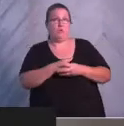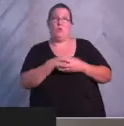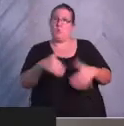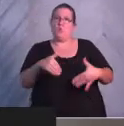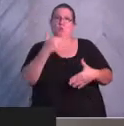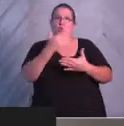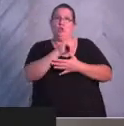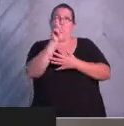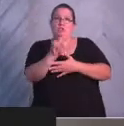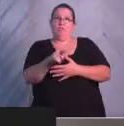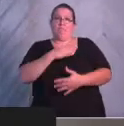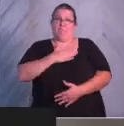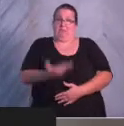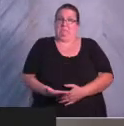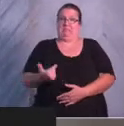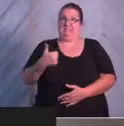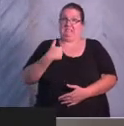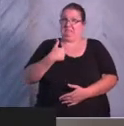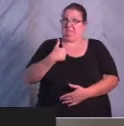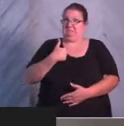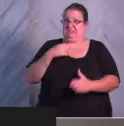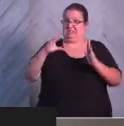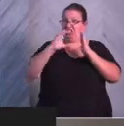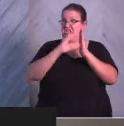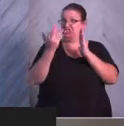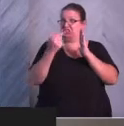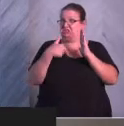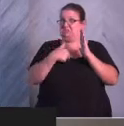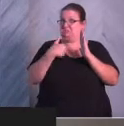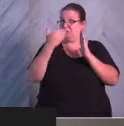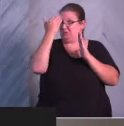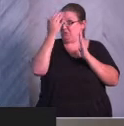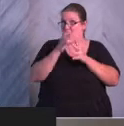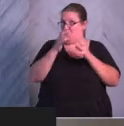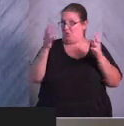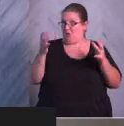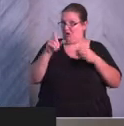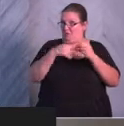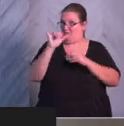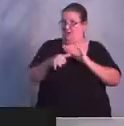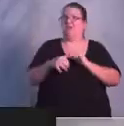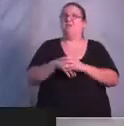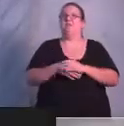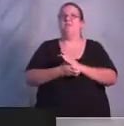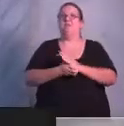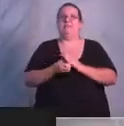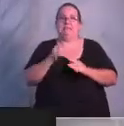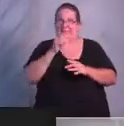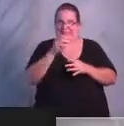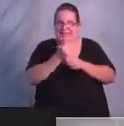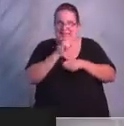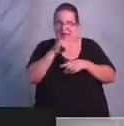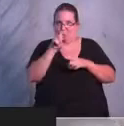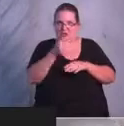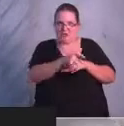question. I will admit, I don't know a lot about this section of the Human Rights Code. I didn't get the question until very late, but I thank